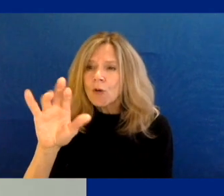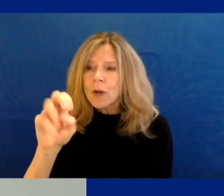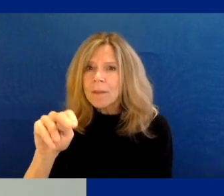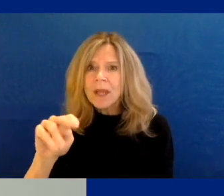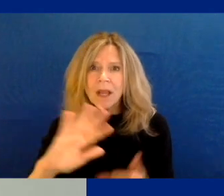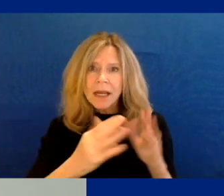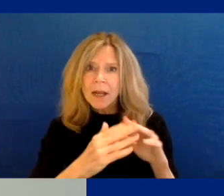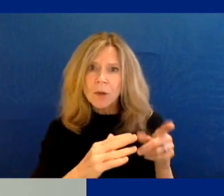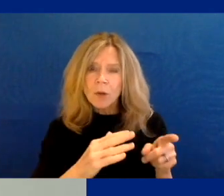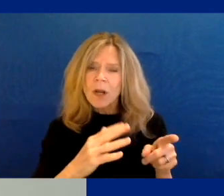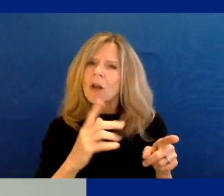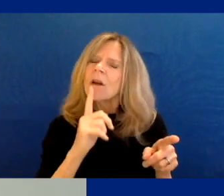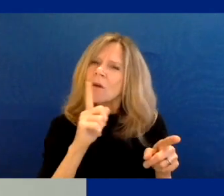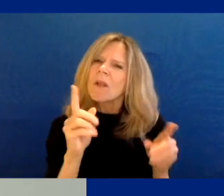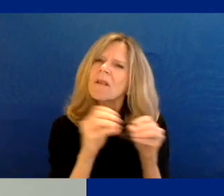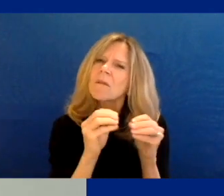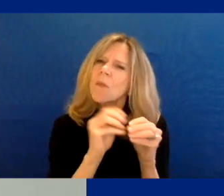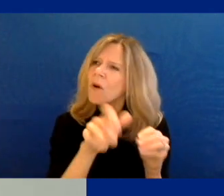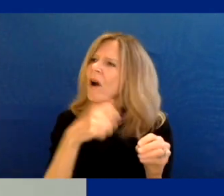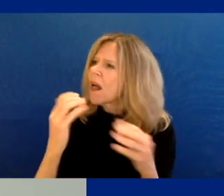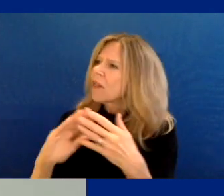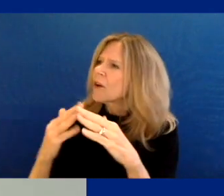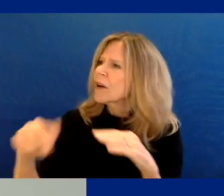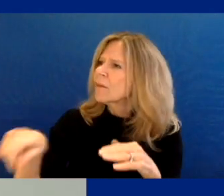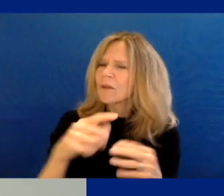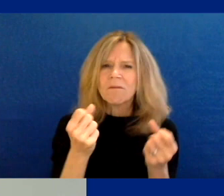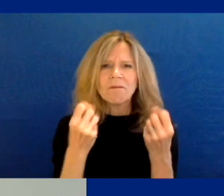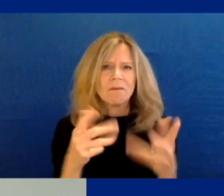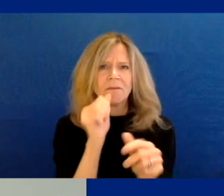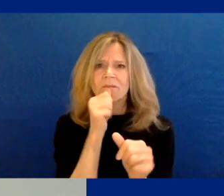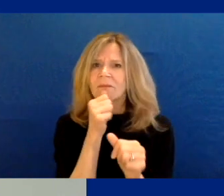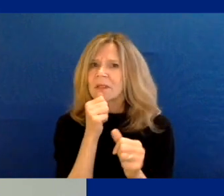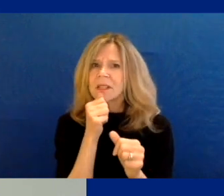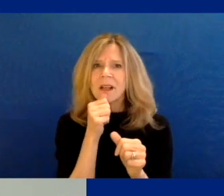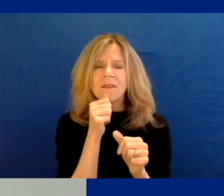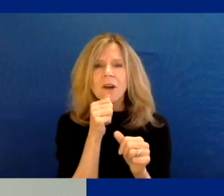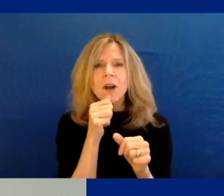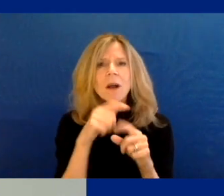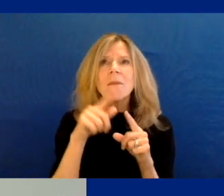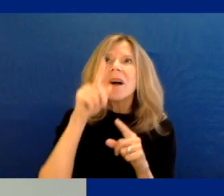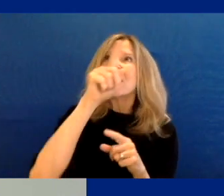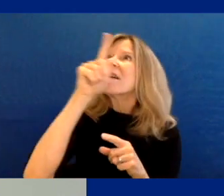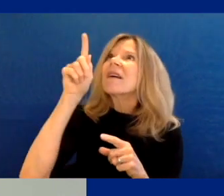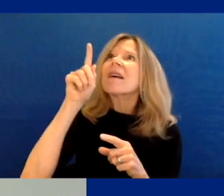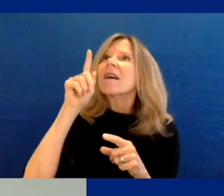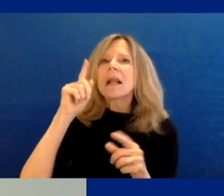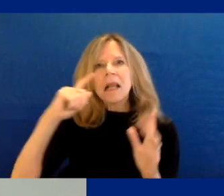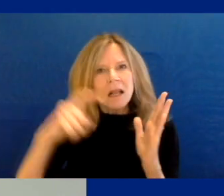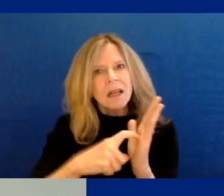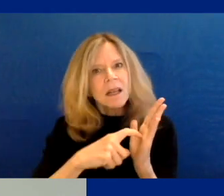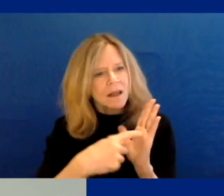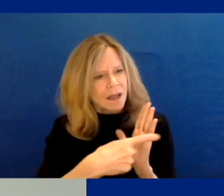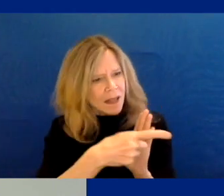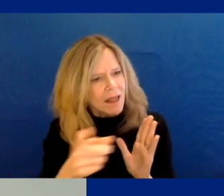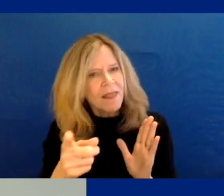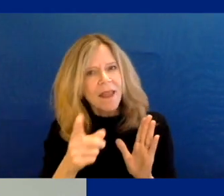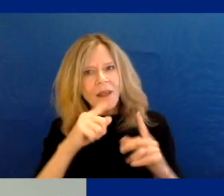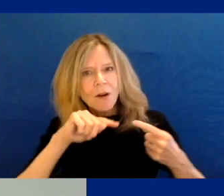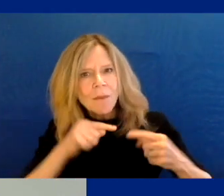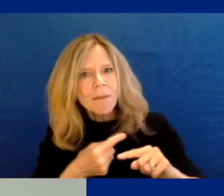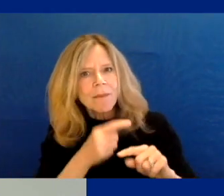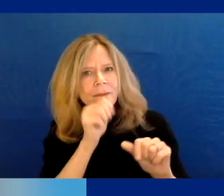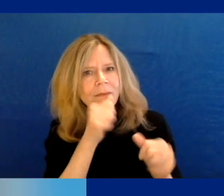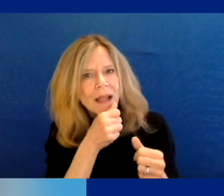community. There's so many folk across the city who were really deeply in pain, right? And they weren't seen, they weren't visible at